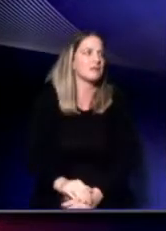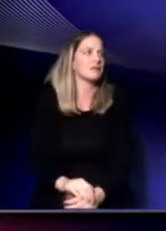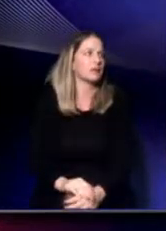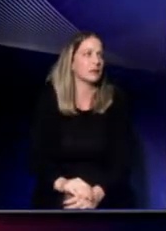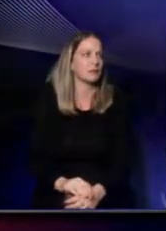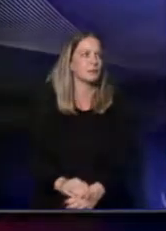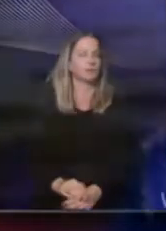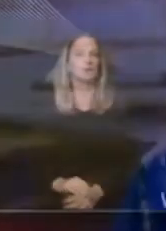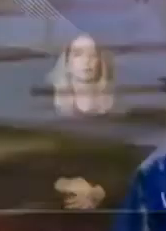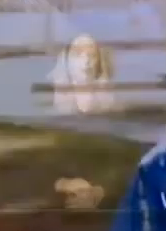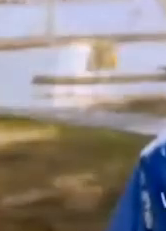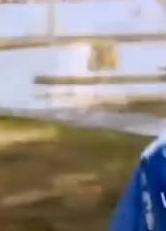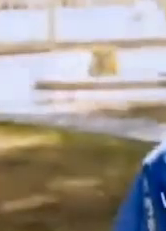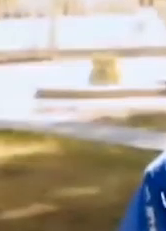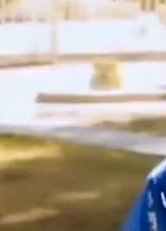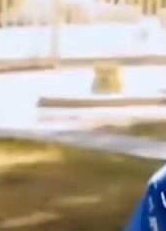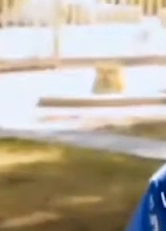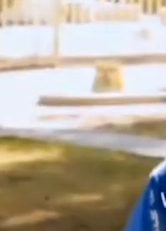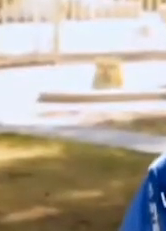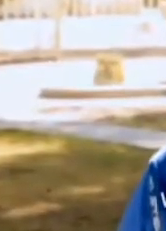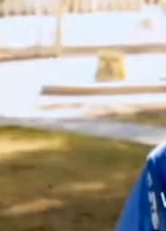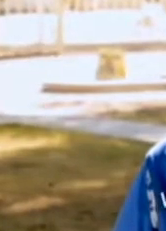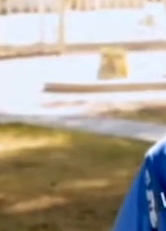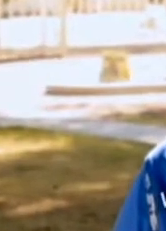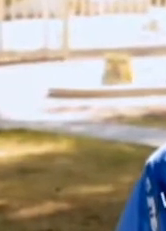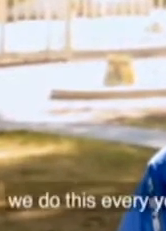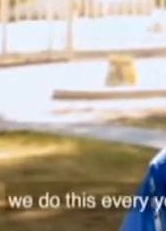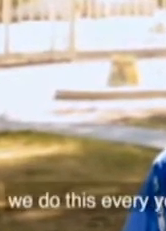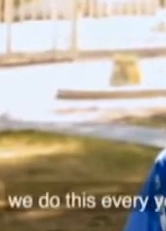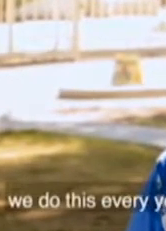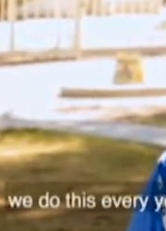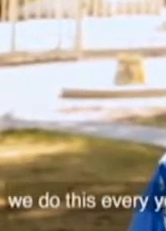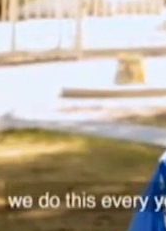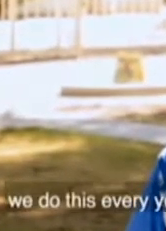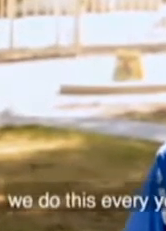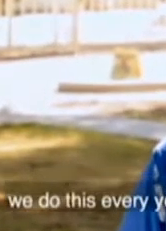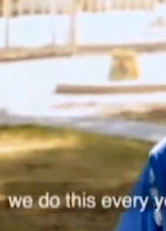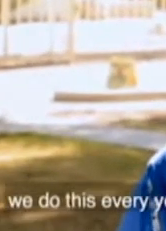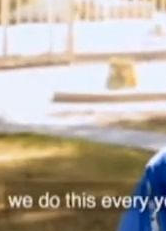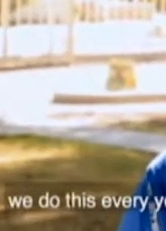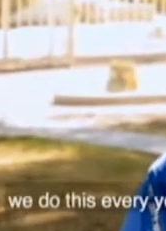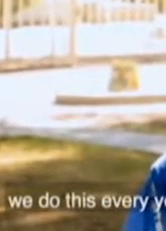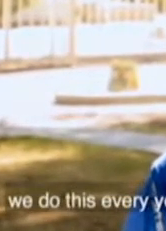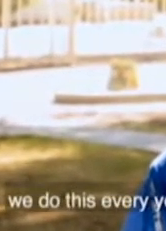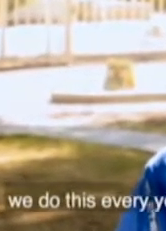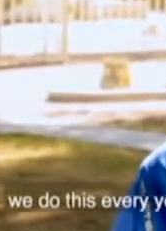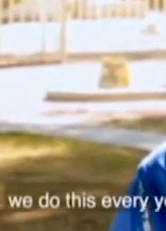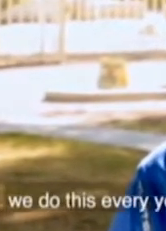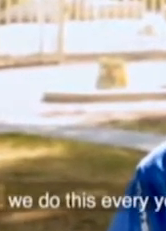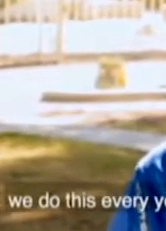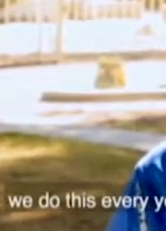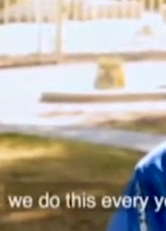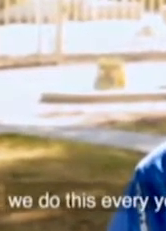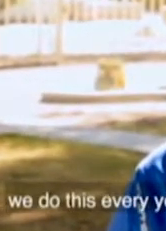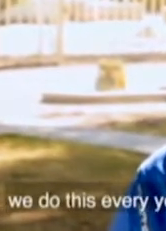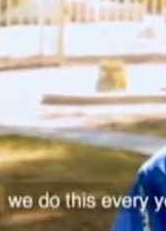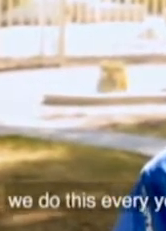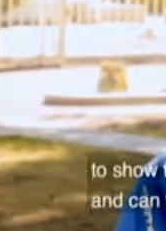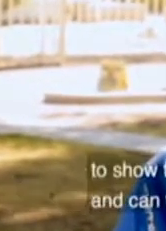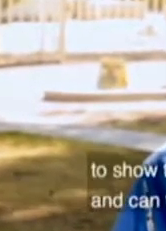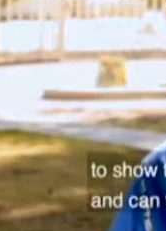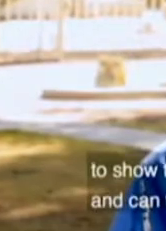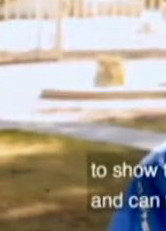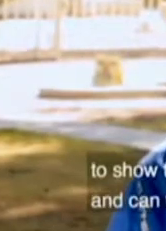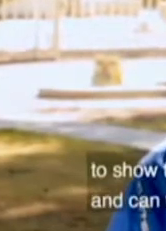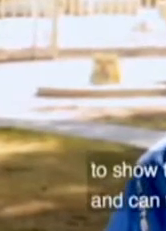So welcome to 2017 White Cane Day, and we do this every year to bring awareness to people using white canes and